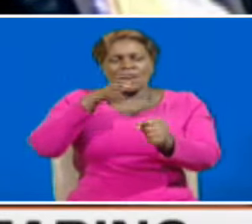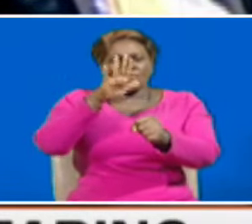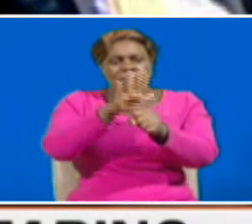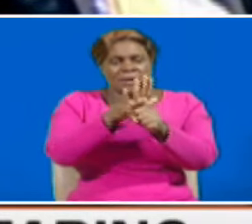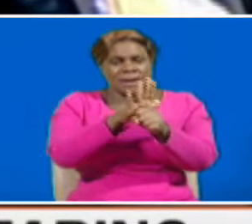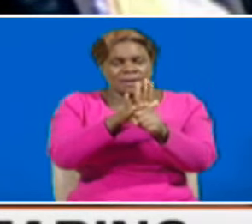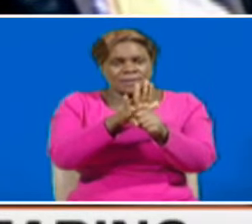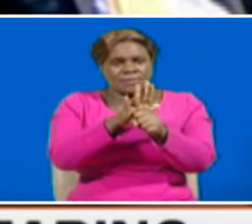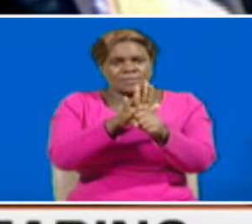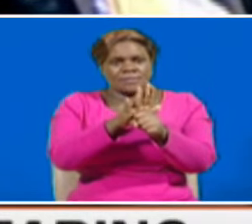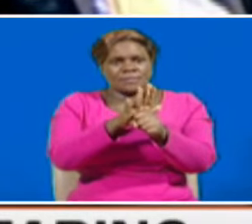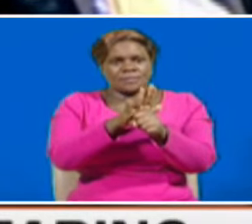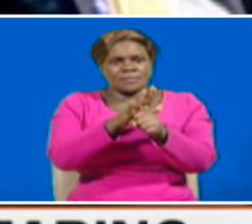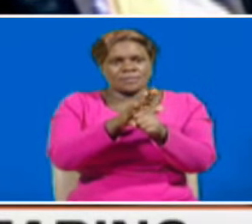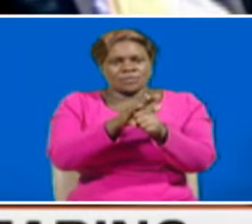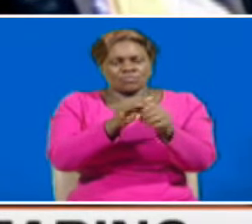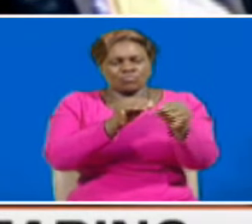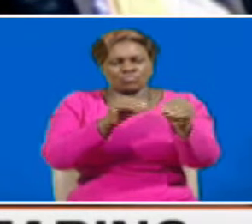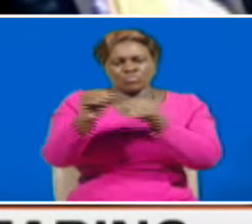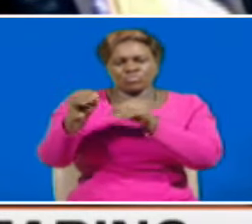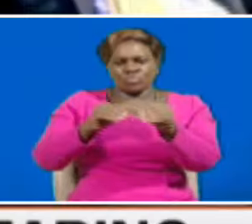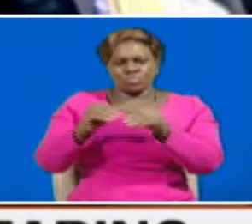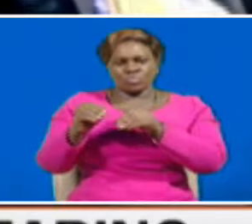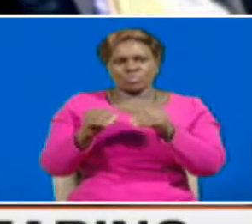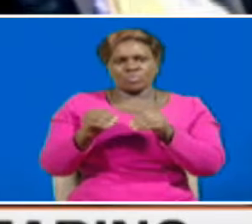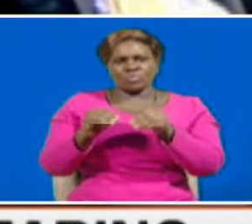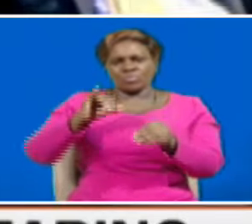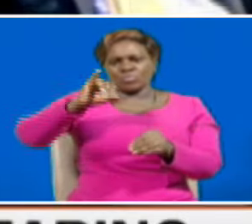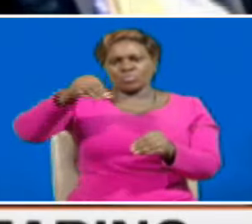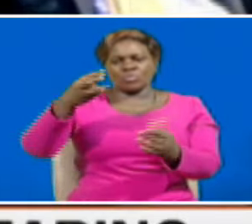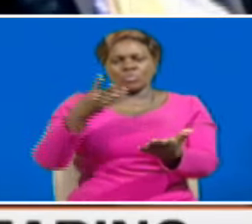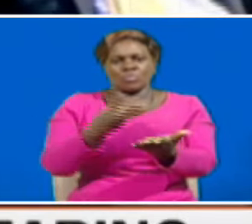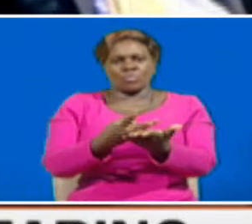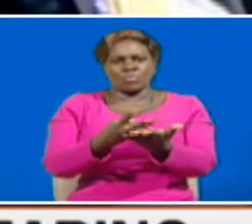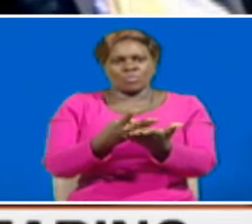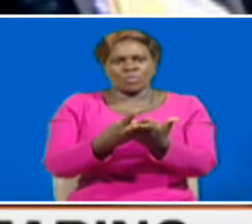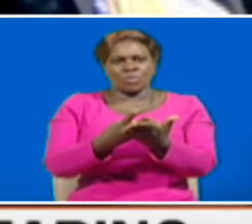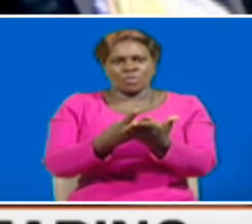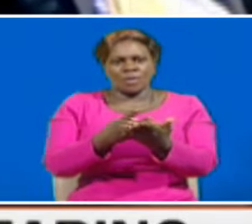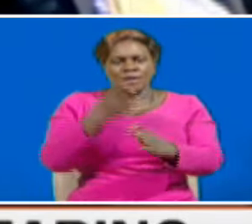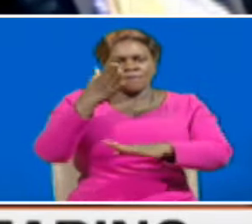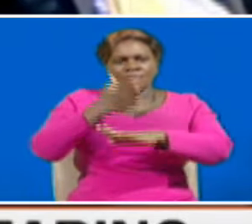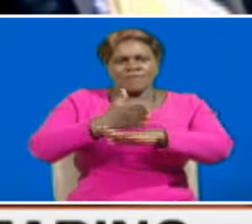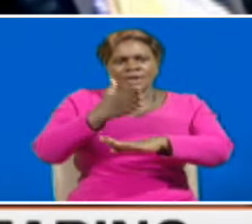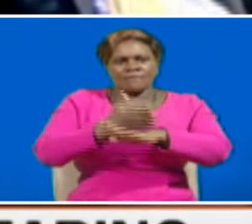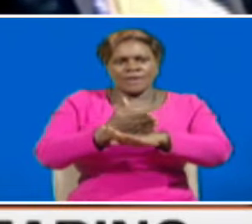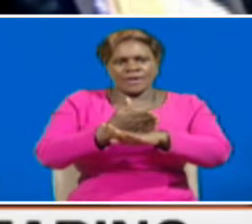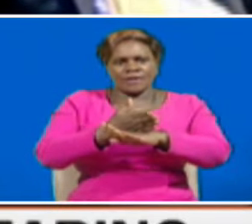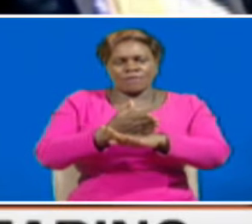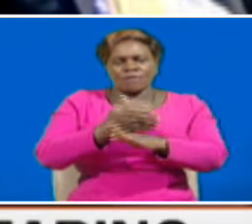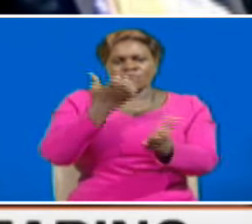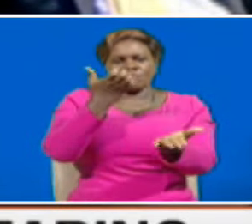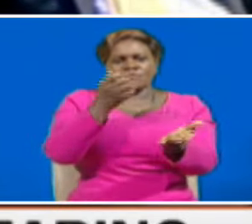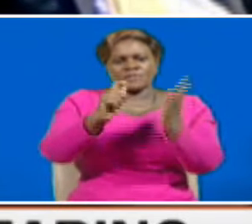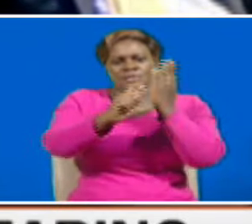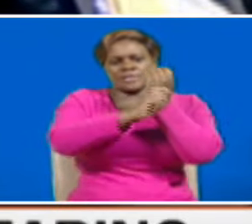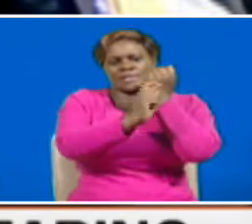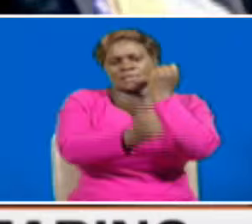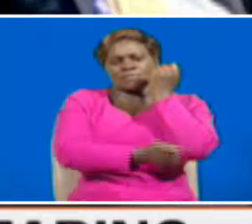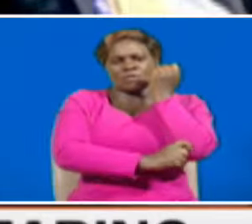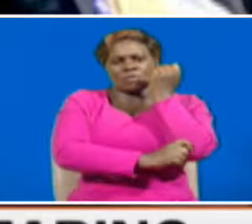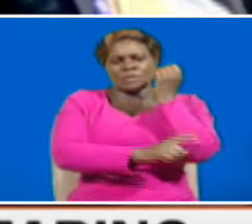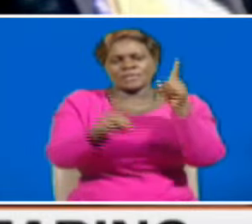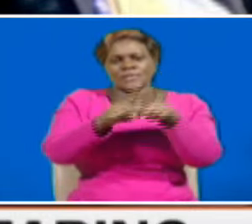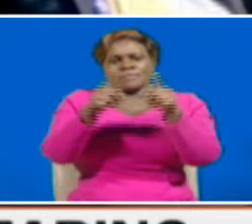of manipulation of testimony, fabrication of testimony, and